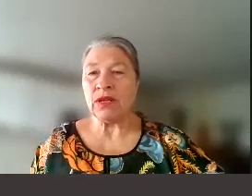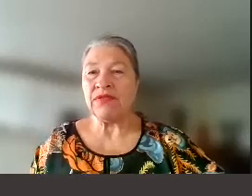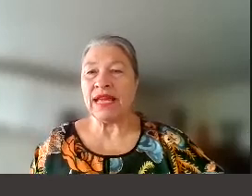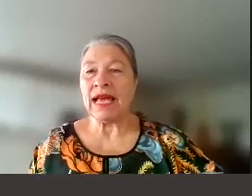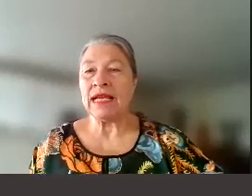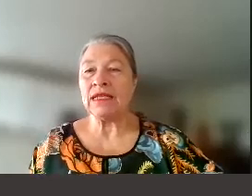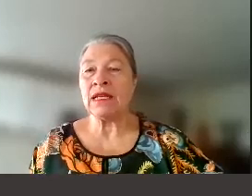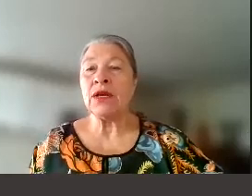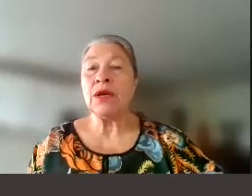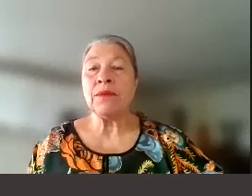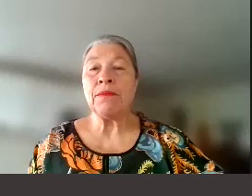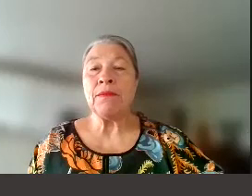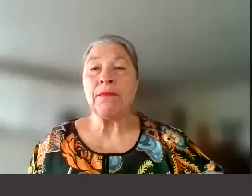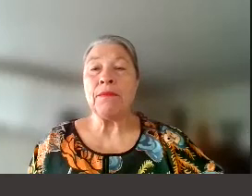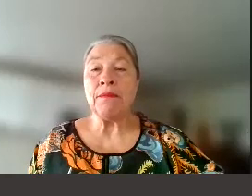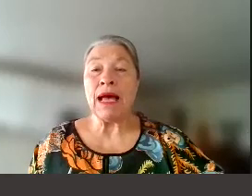and school if they aren't